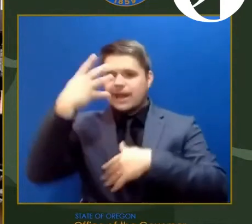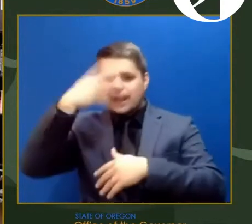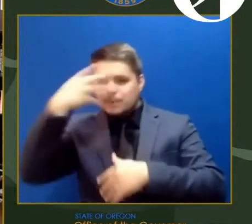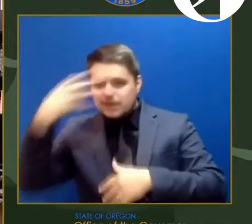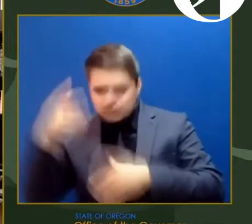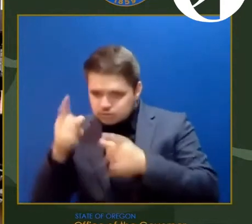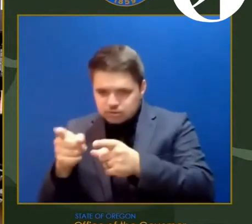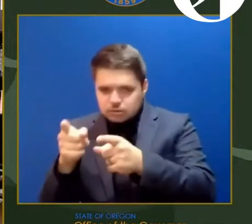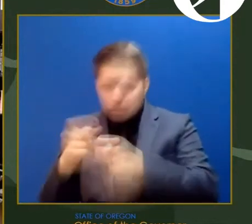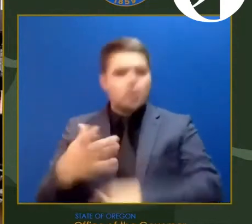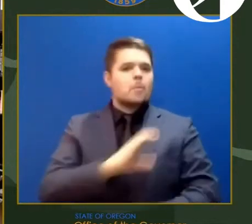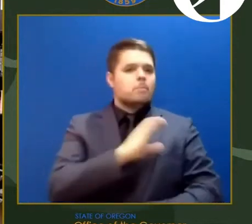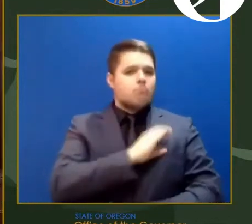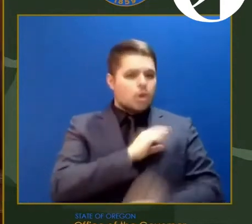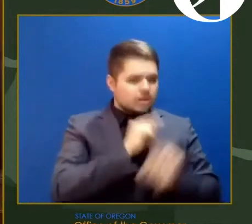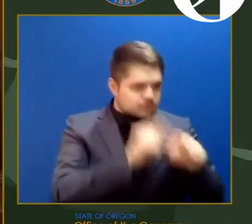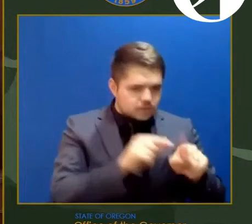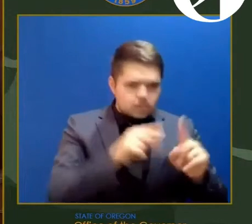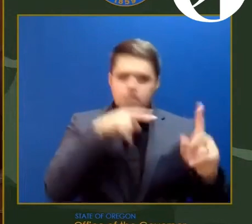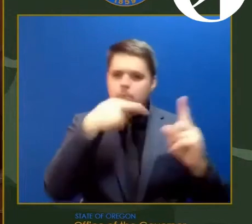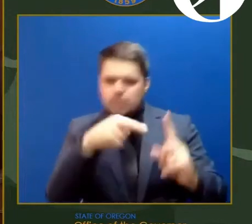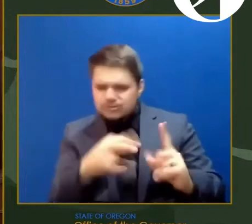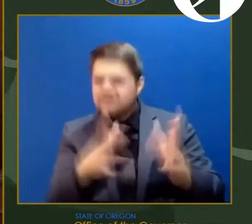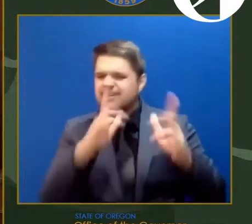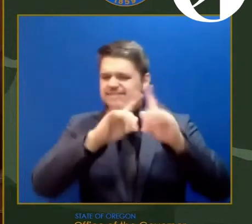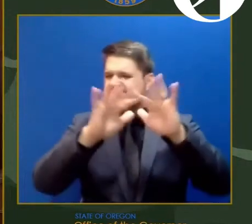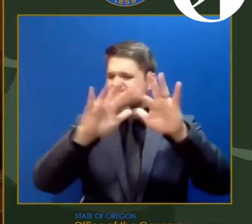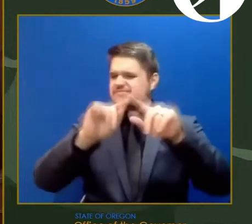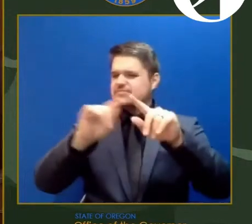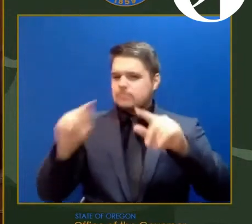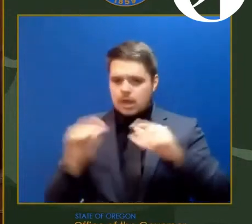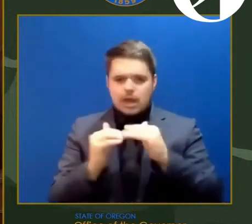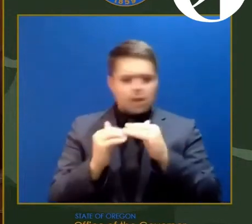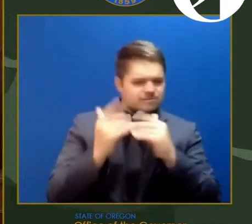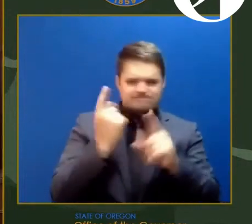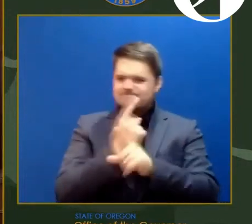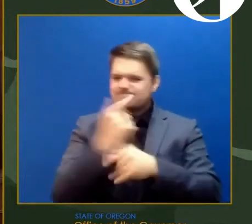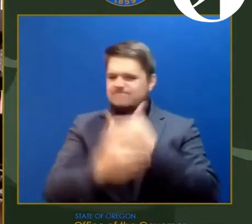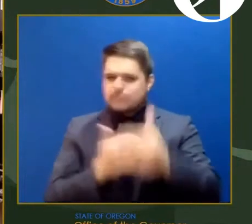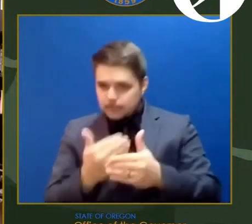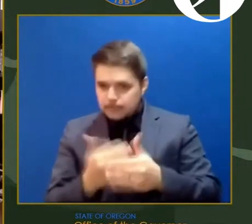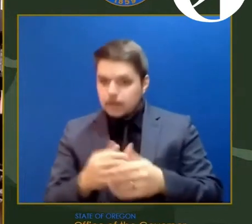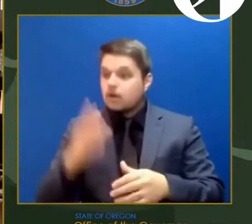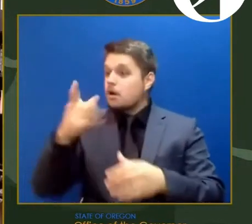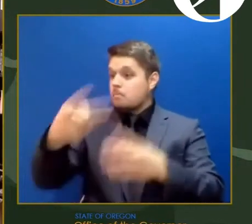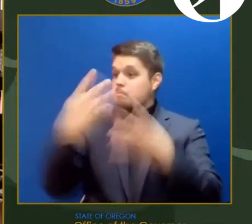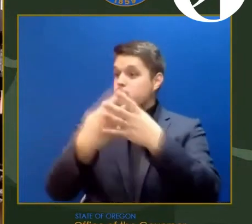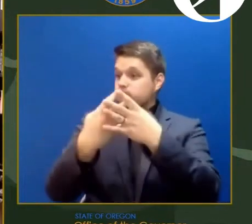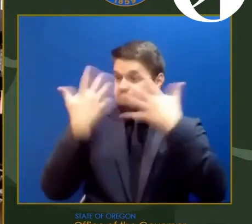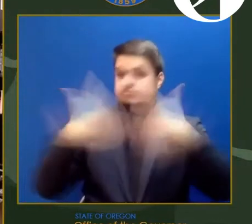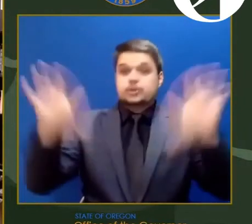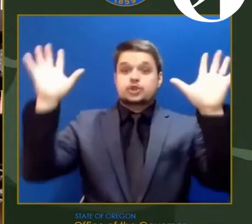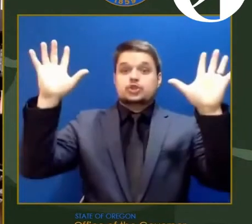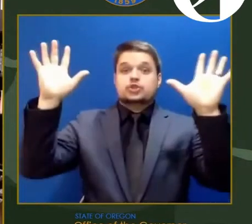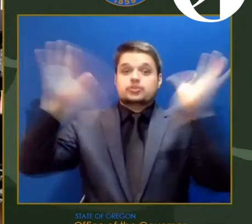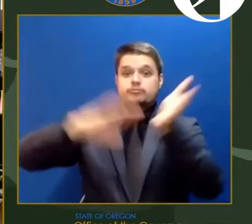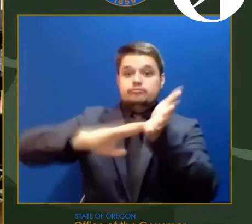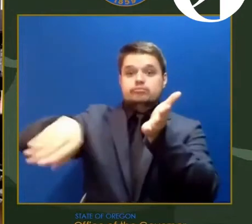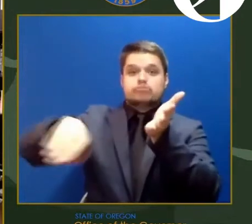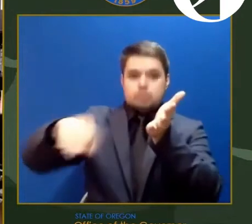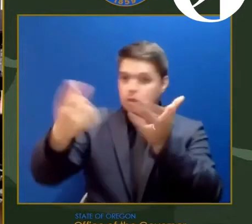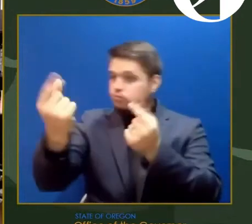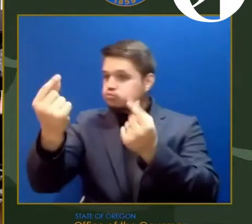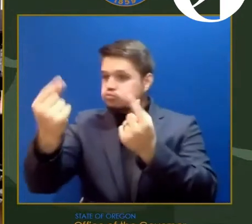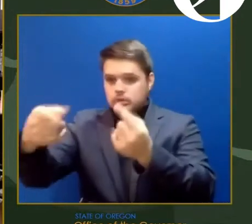looking at key issues related to things like prisoner reentry and restorative justice. Many of the issues that we're trying to address have